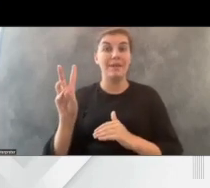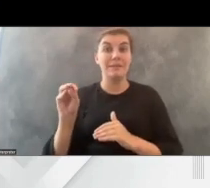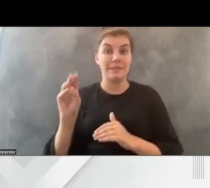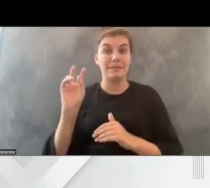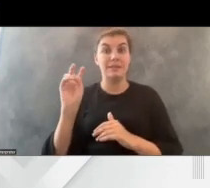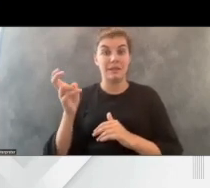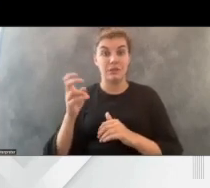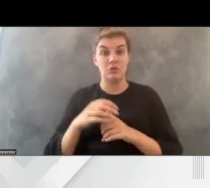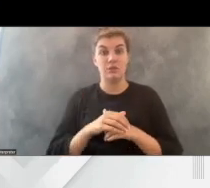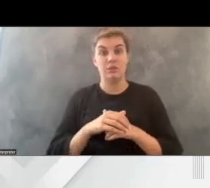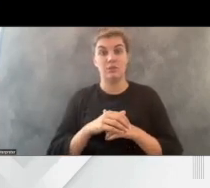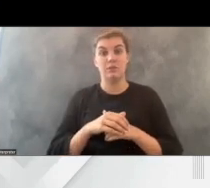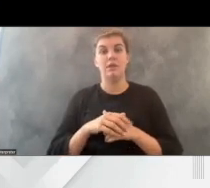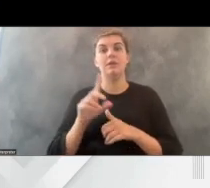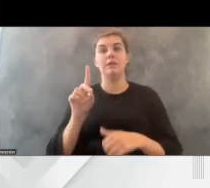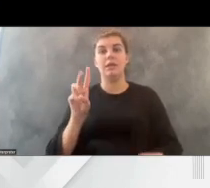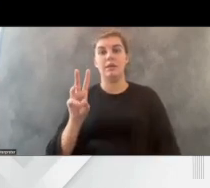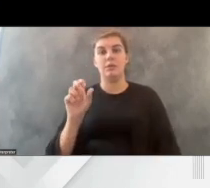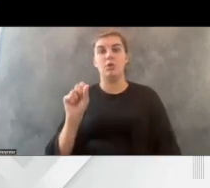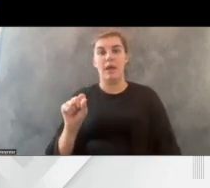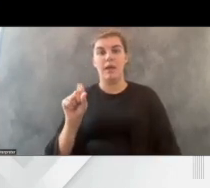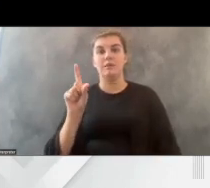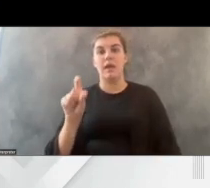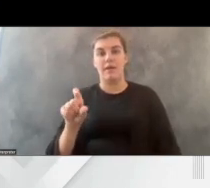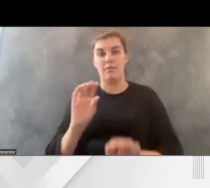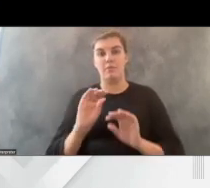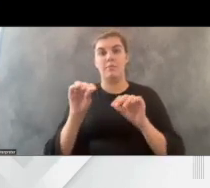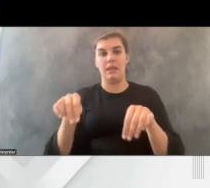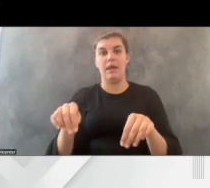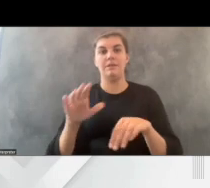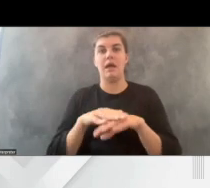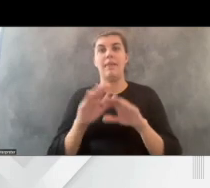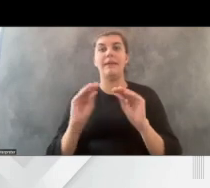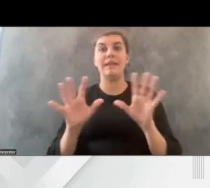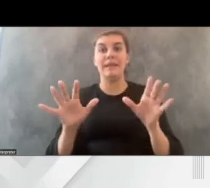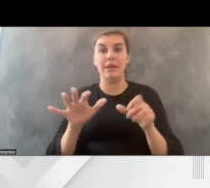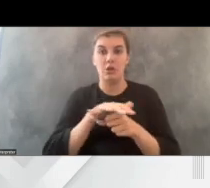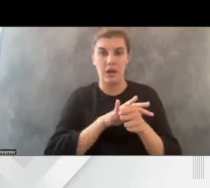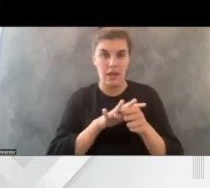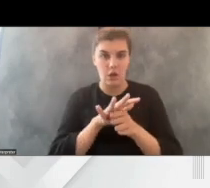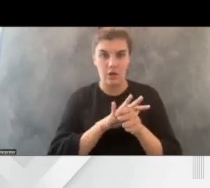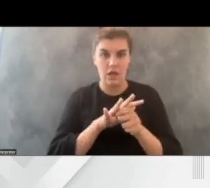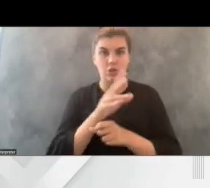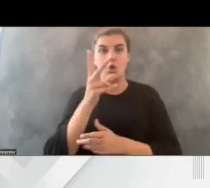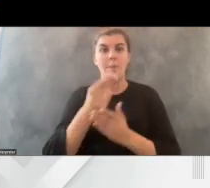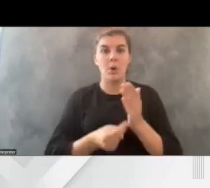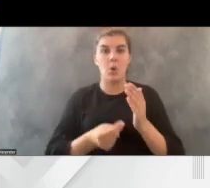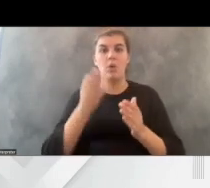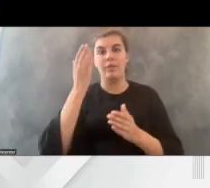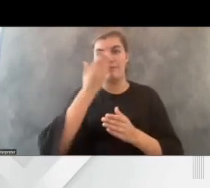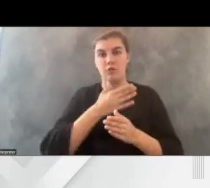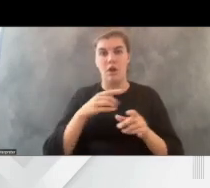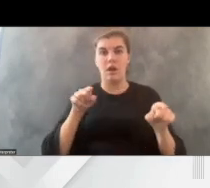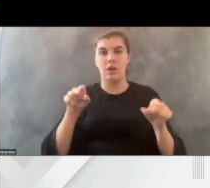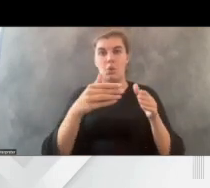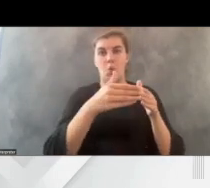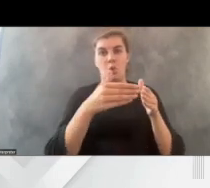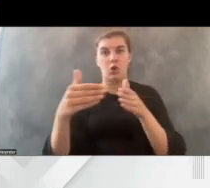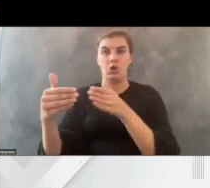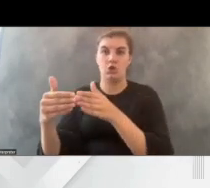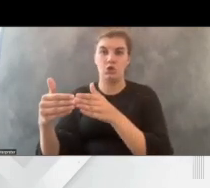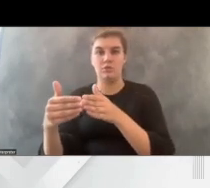blended transition exceeds 13.3%, a transitional space at least 2 feet